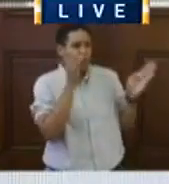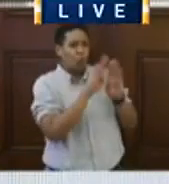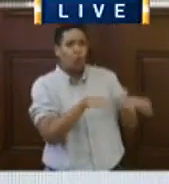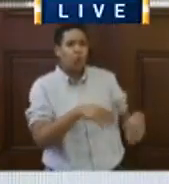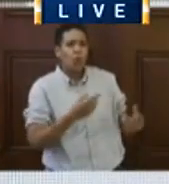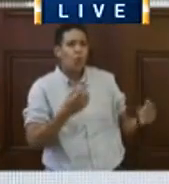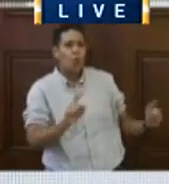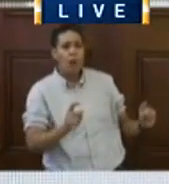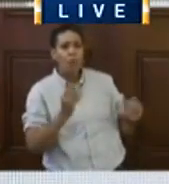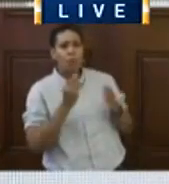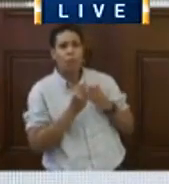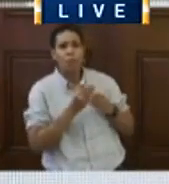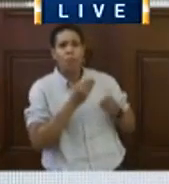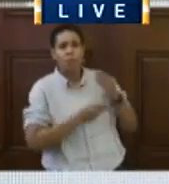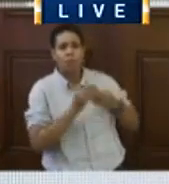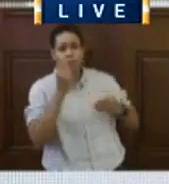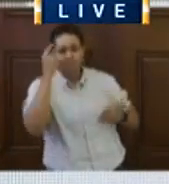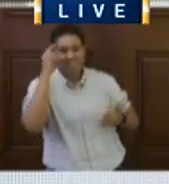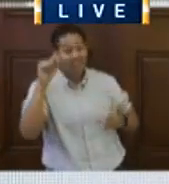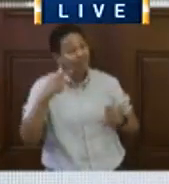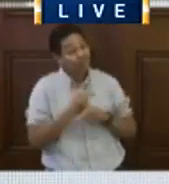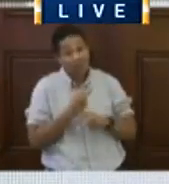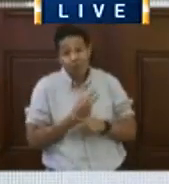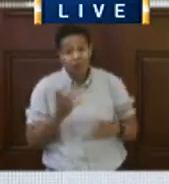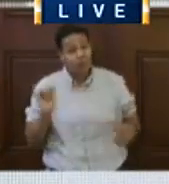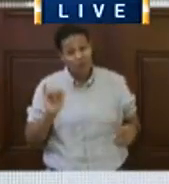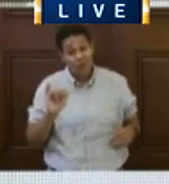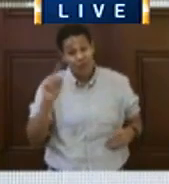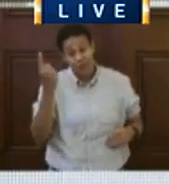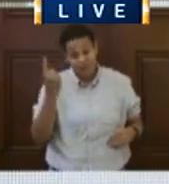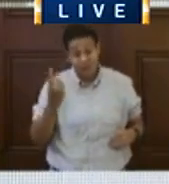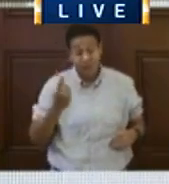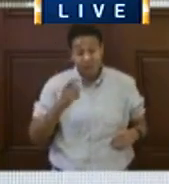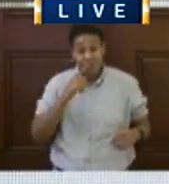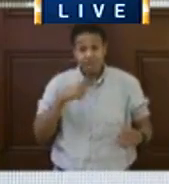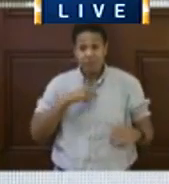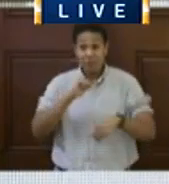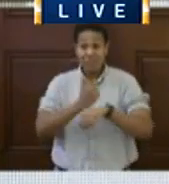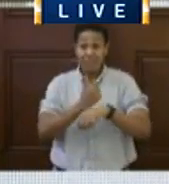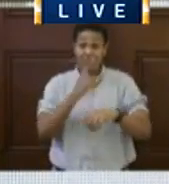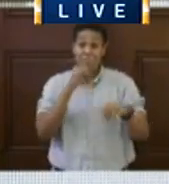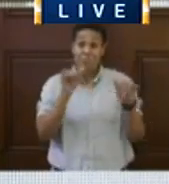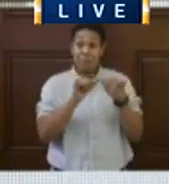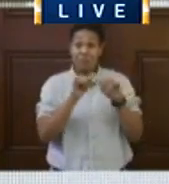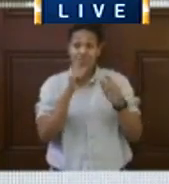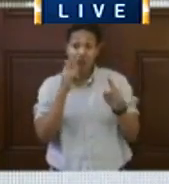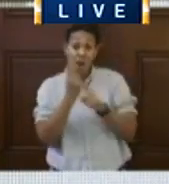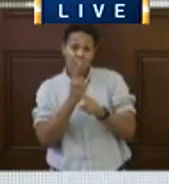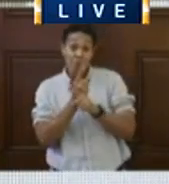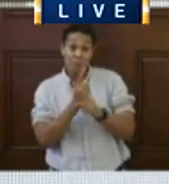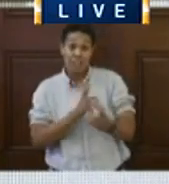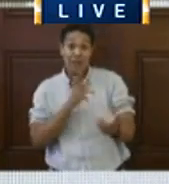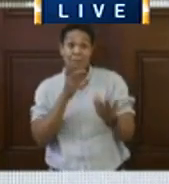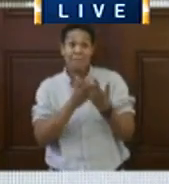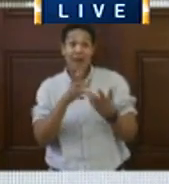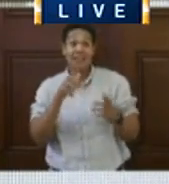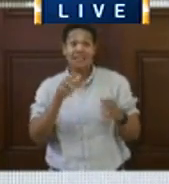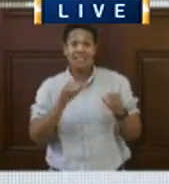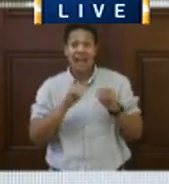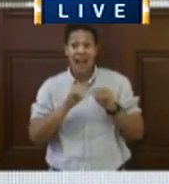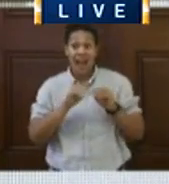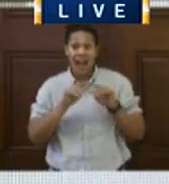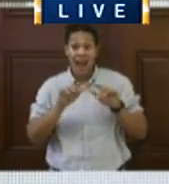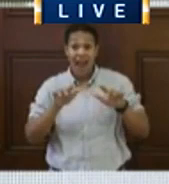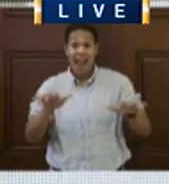place measures that are appropriate to the stage of the epidemic, and those measures are